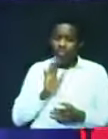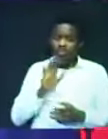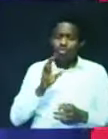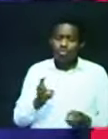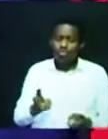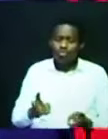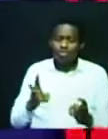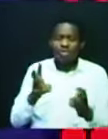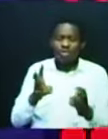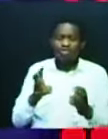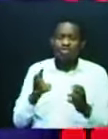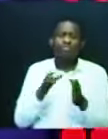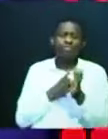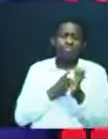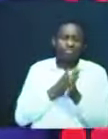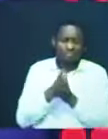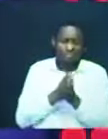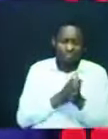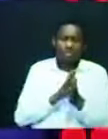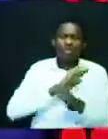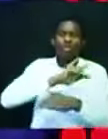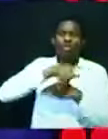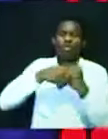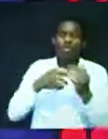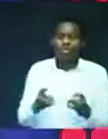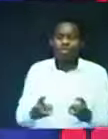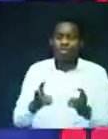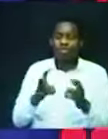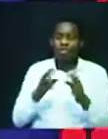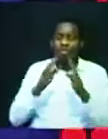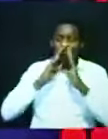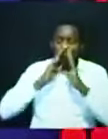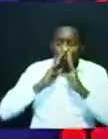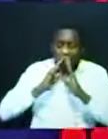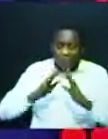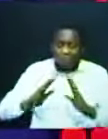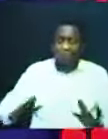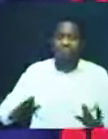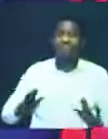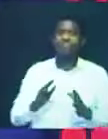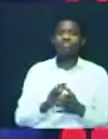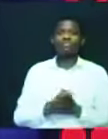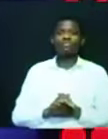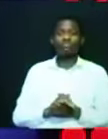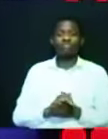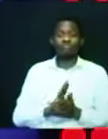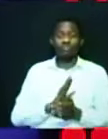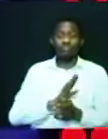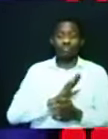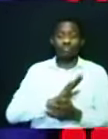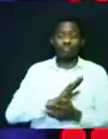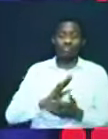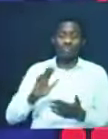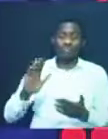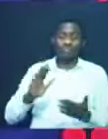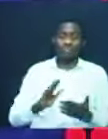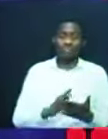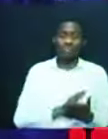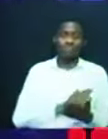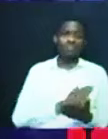her paths are peace. Na kwenye na eyefe,